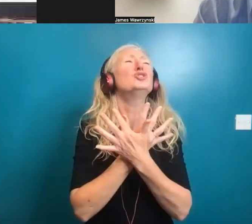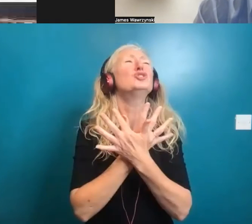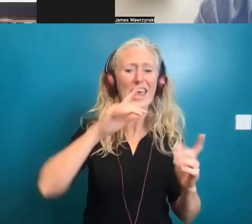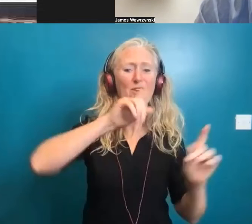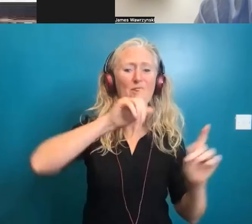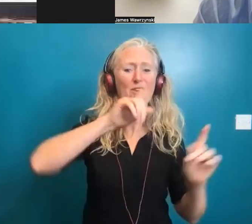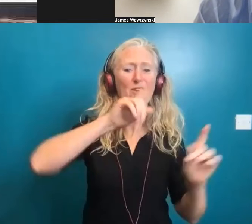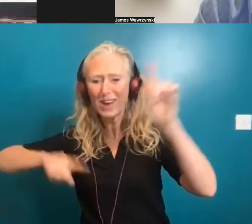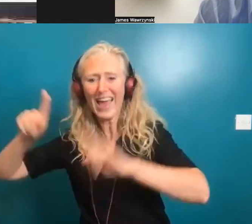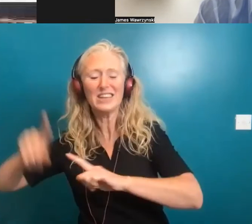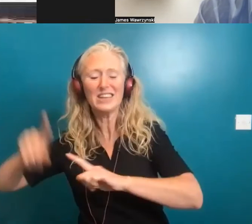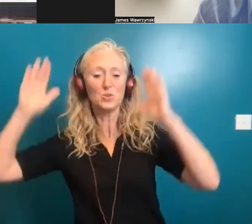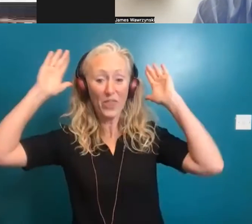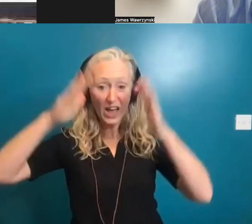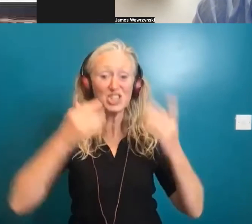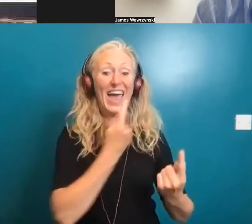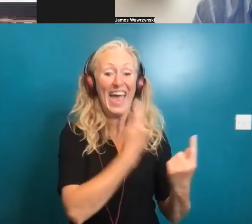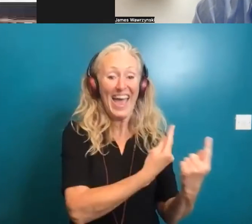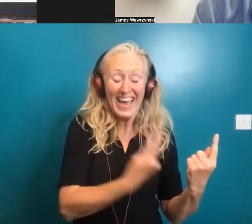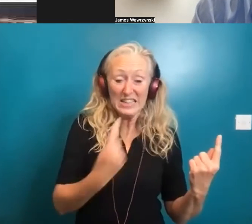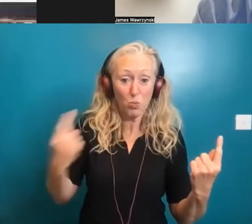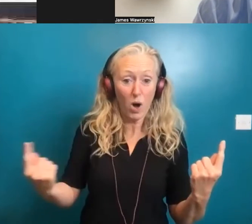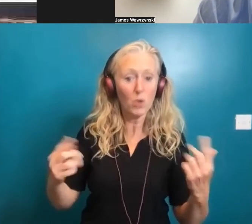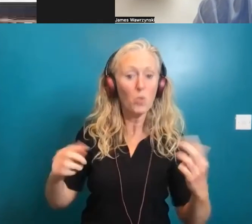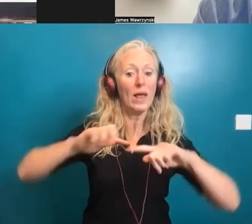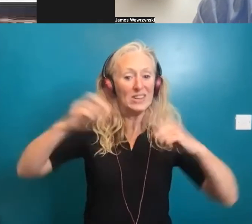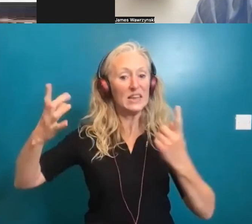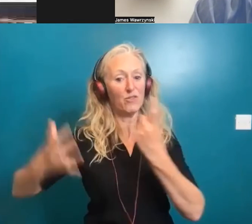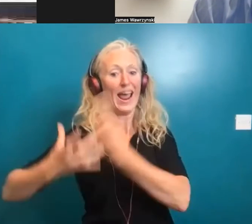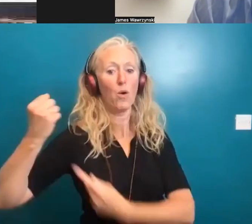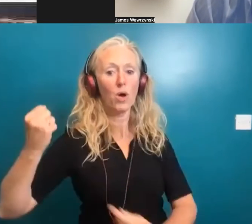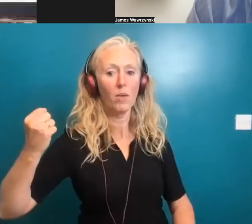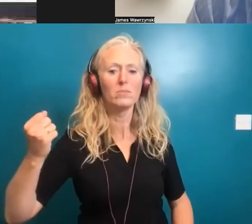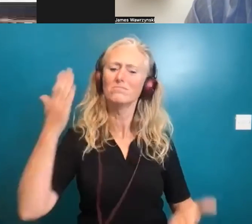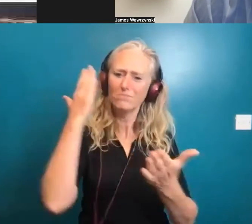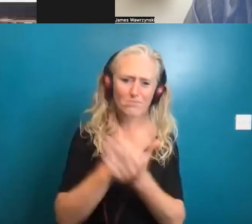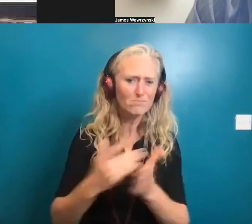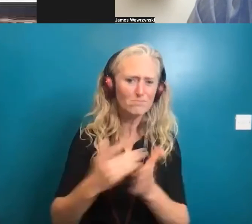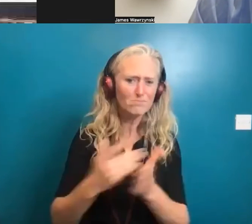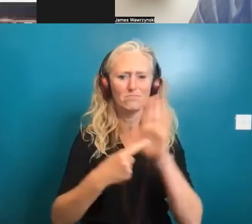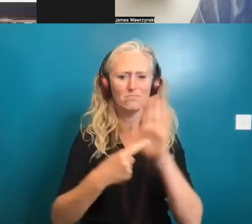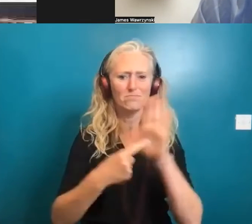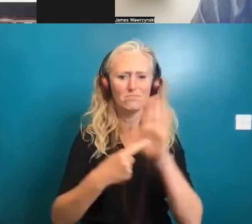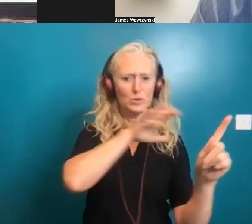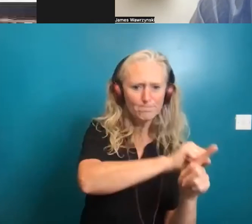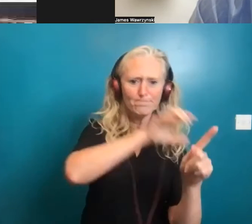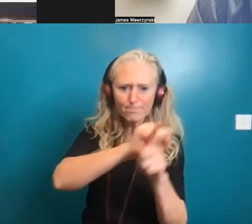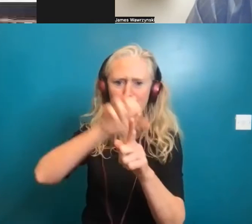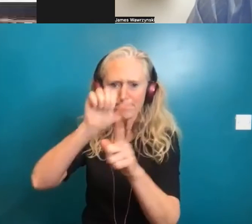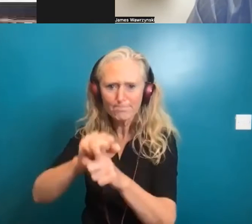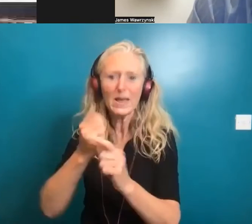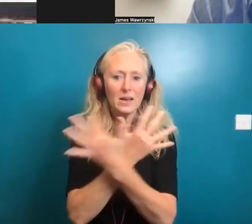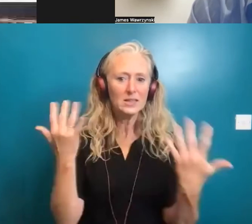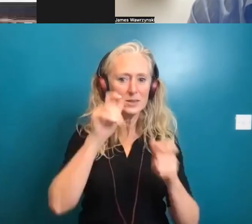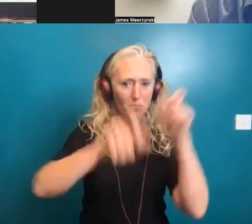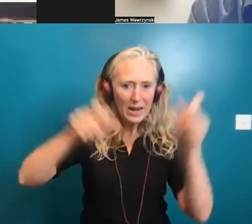different prognosis. And so it really is important to try to capture as many different patients as possible in the data set, and you